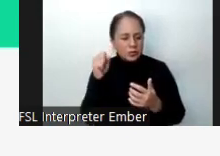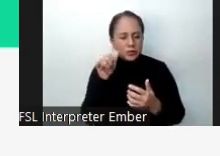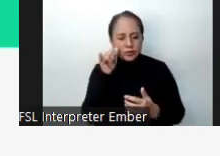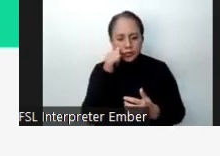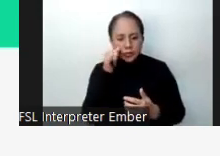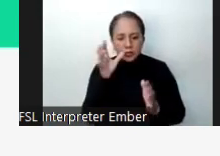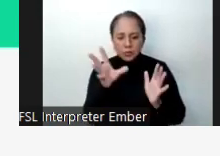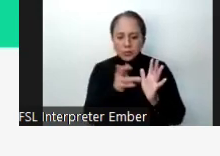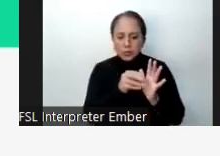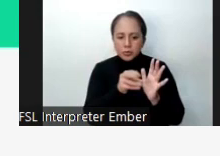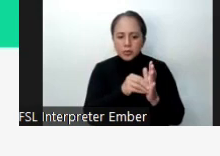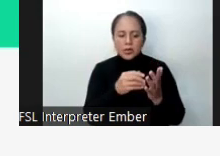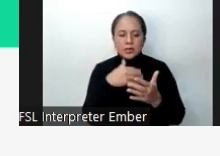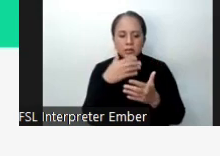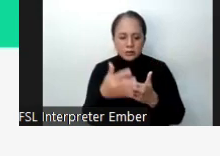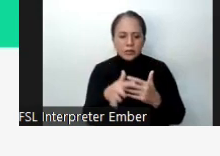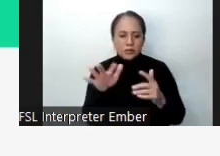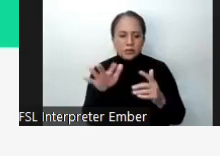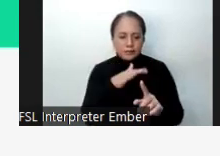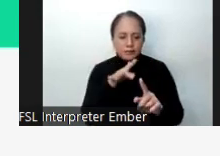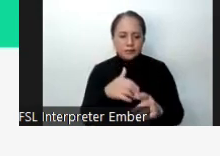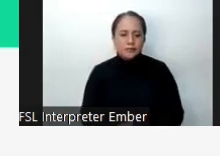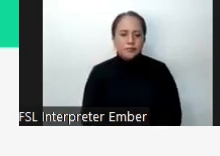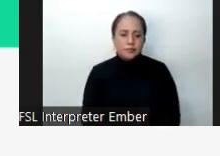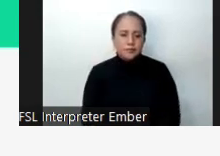video recorded and then observed.